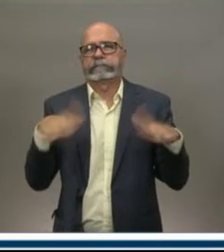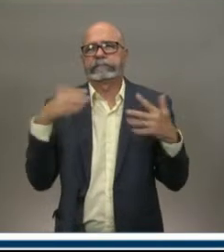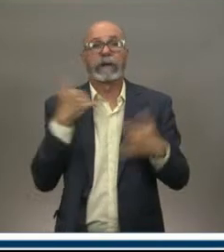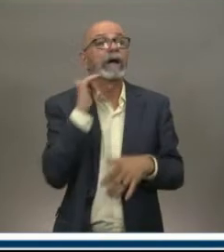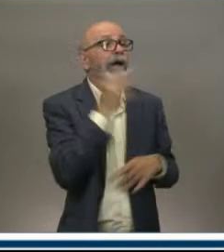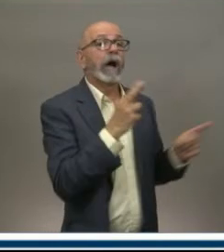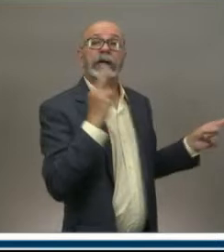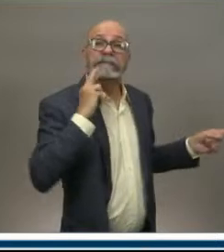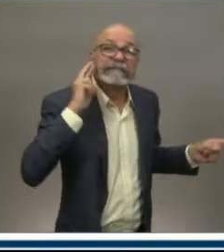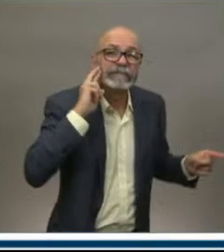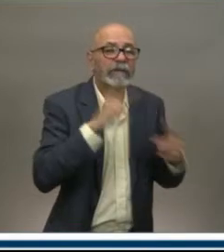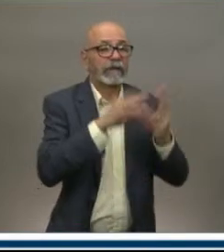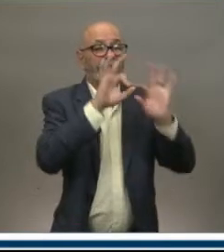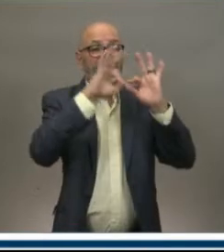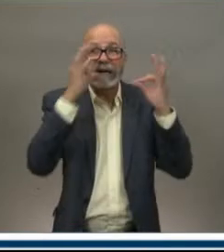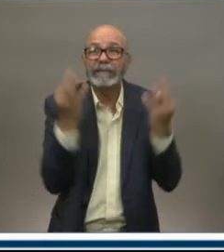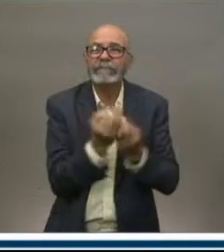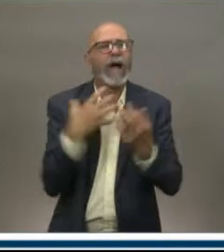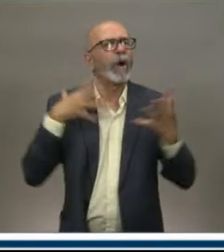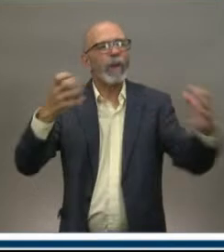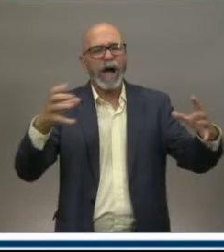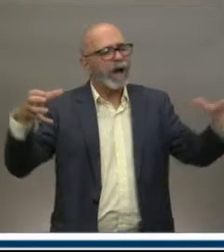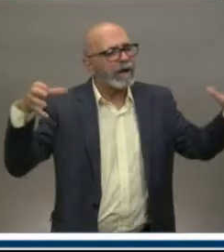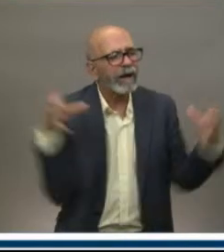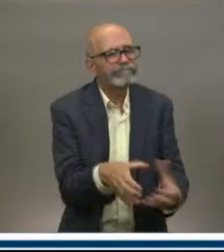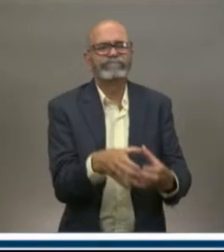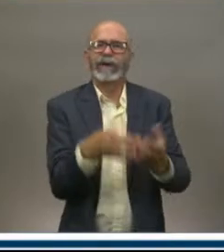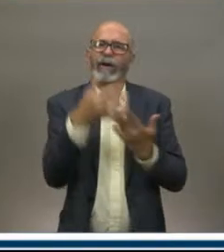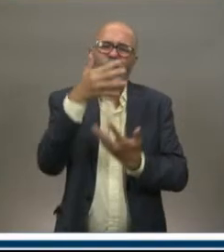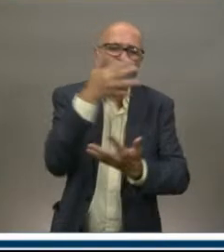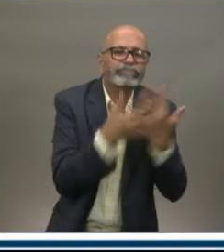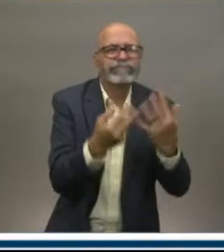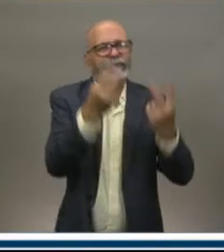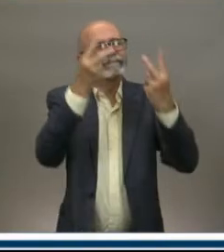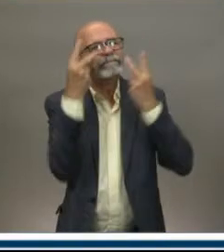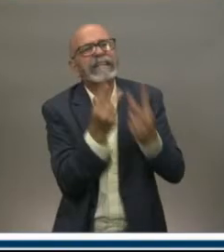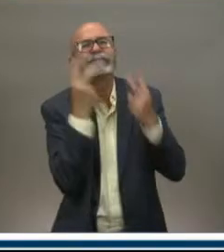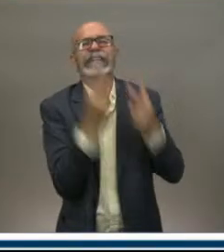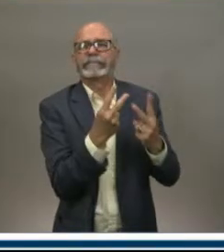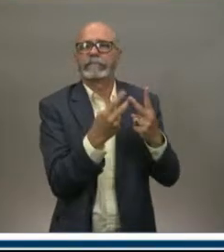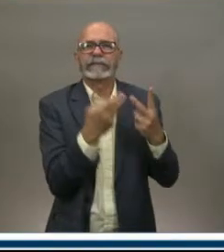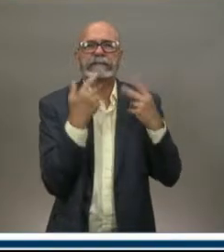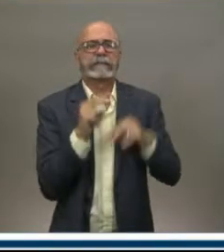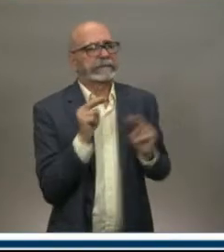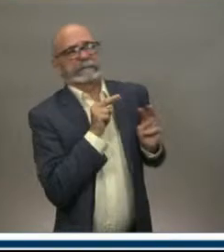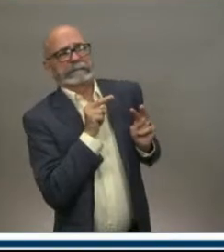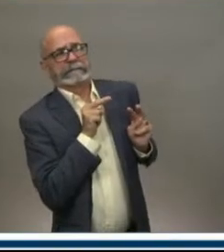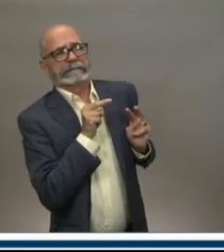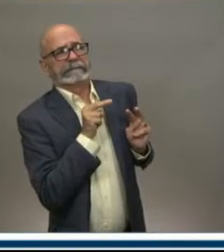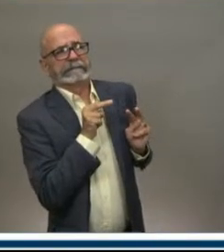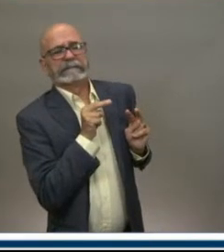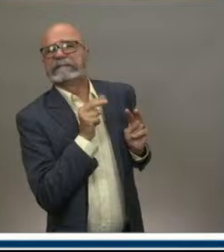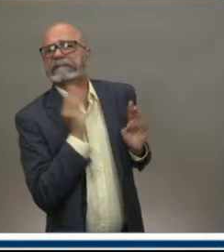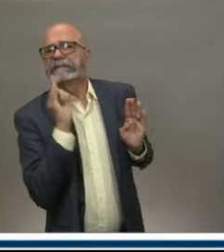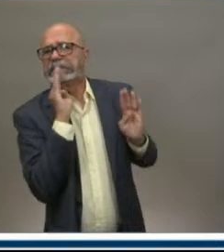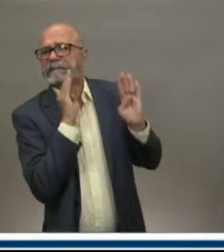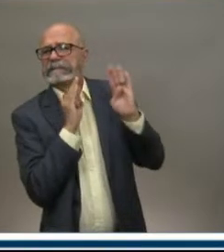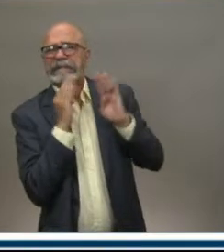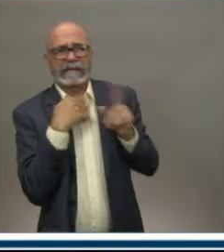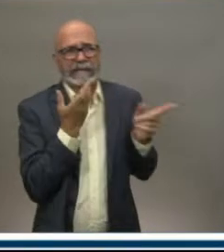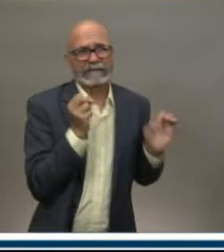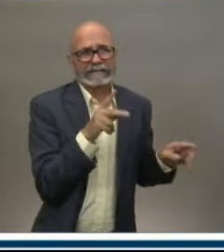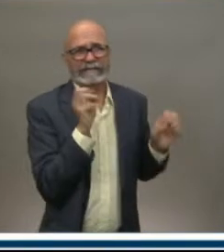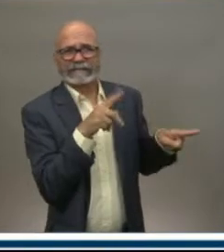spend more time together, but also continue to live with the worry of keeping everyone safe. We